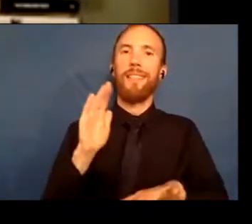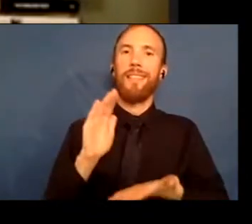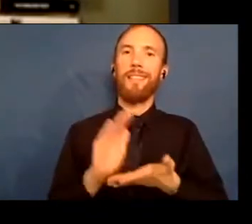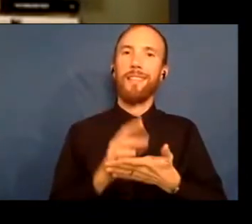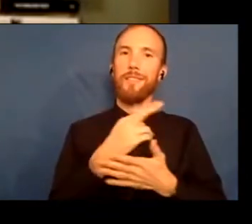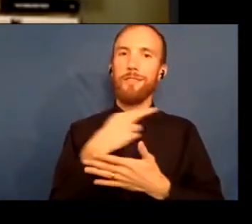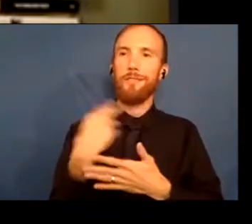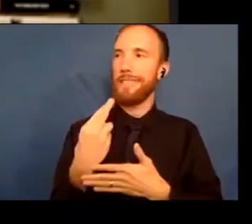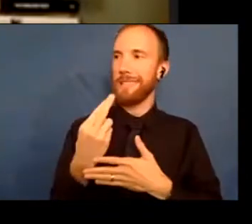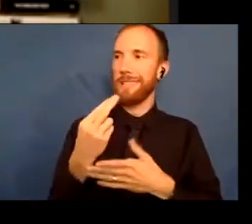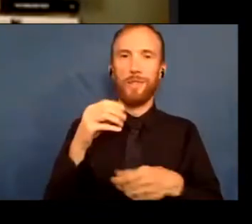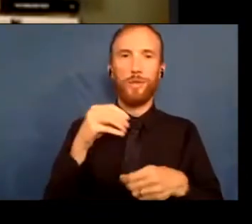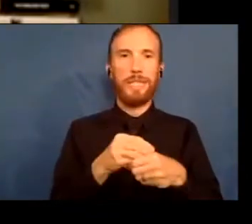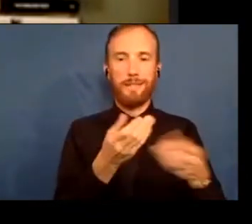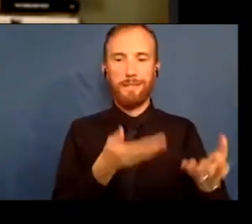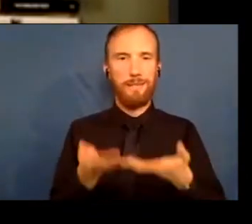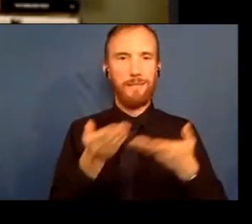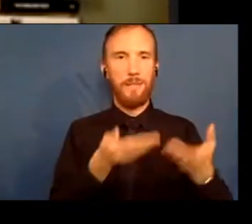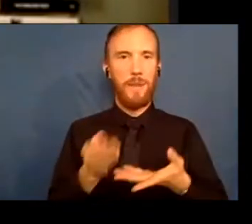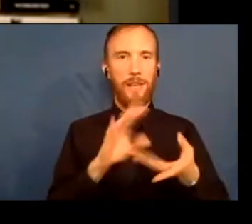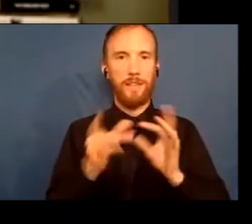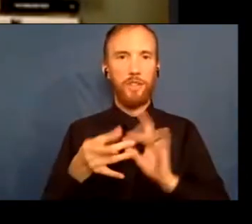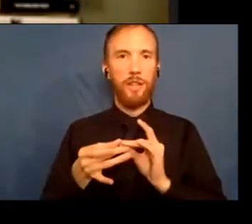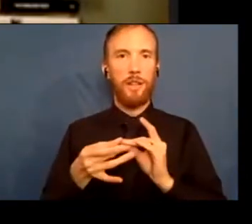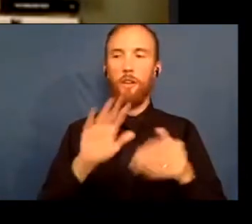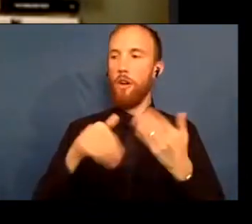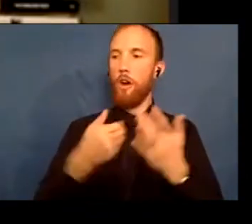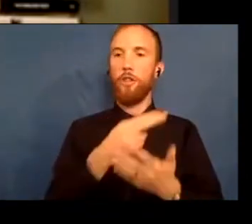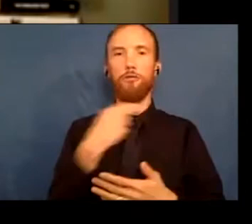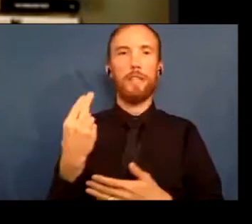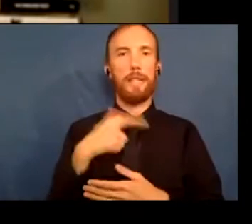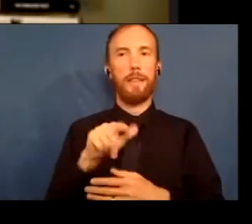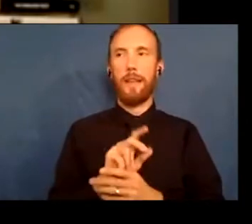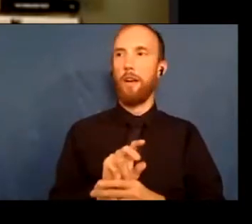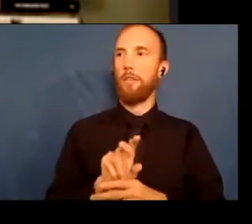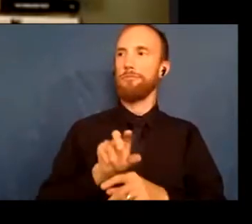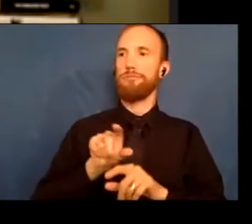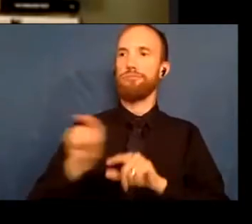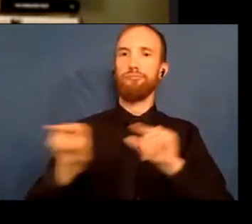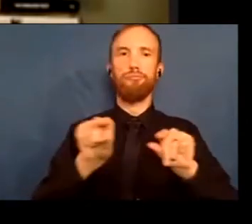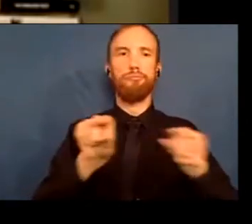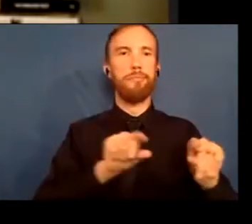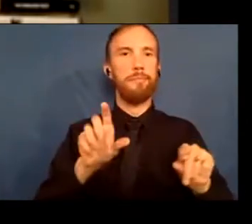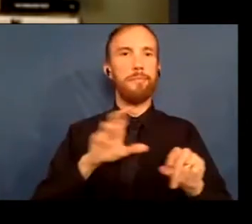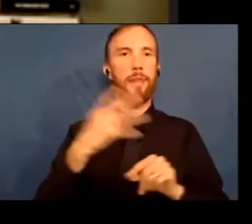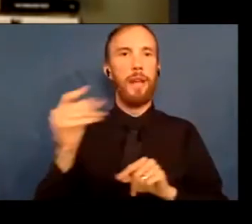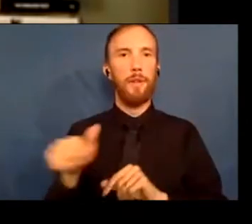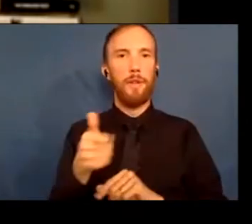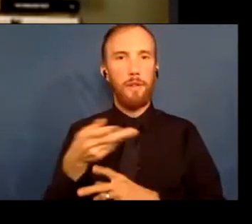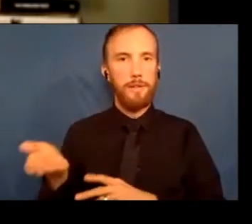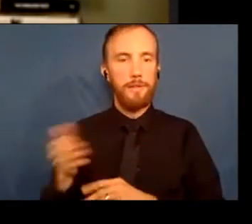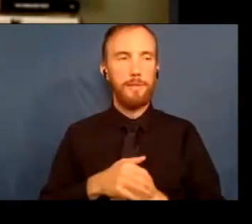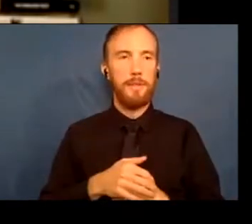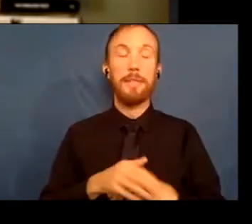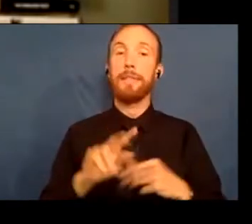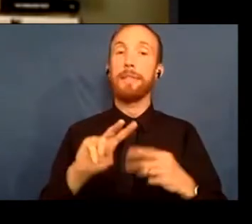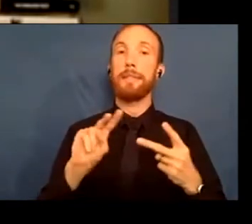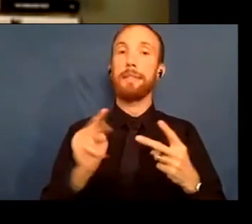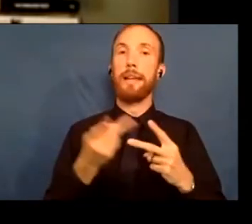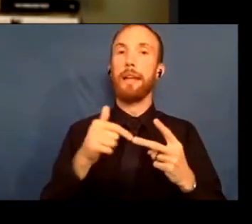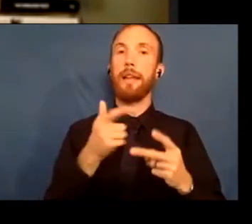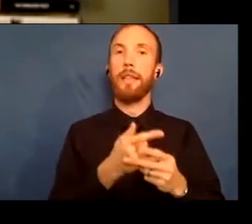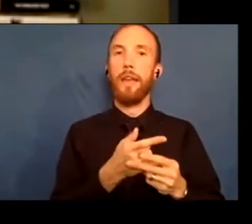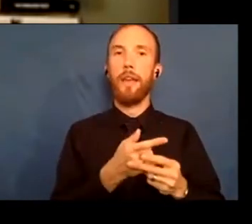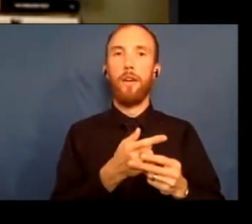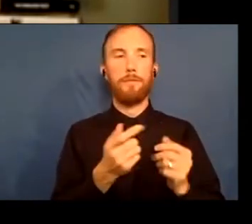outsource risk to subcontractors. Secondly, they source goods. So you might have